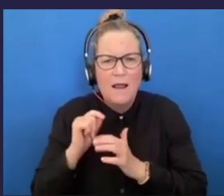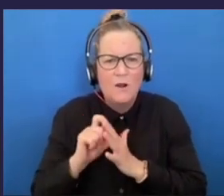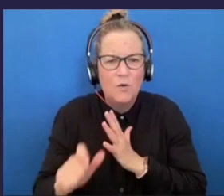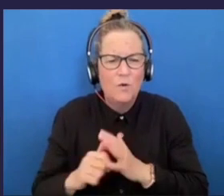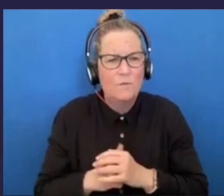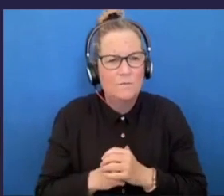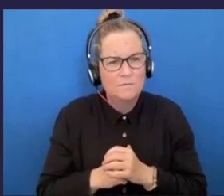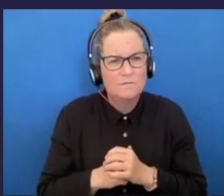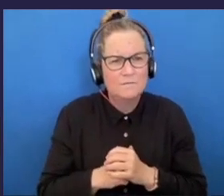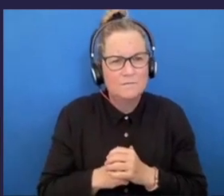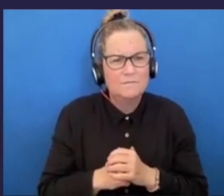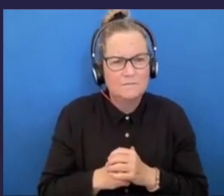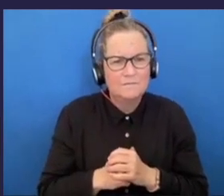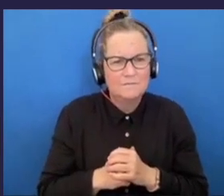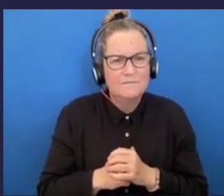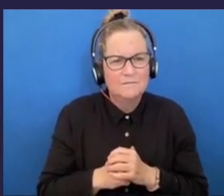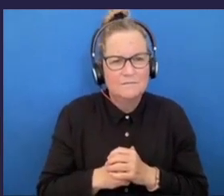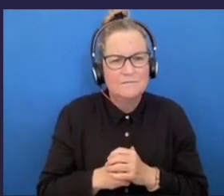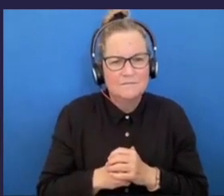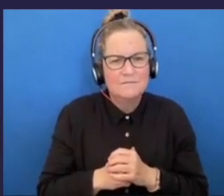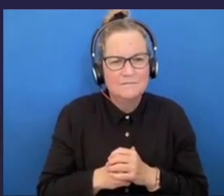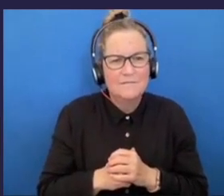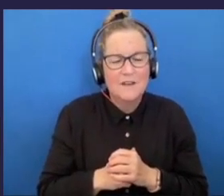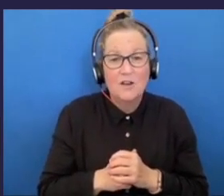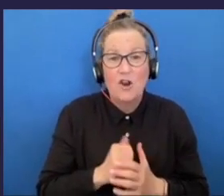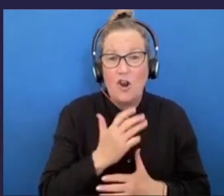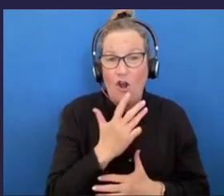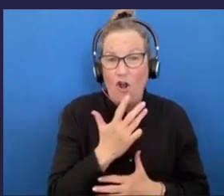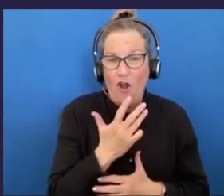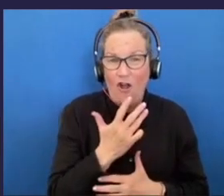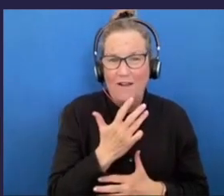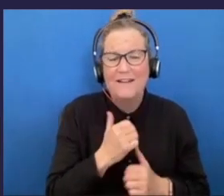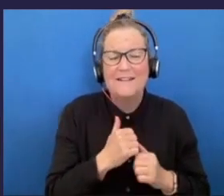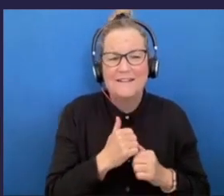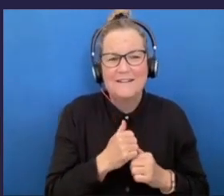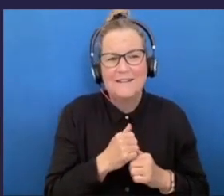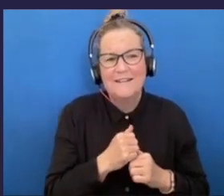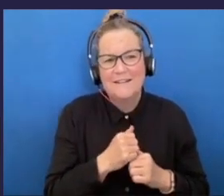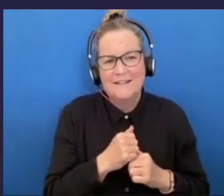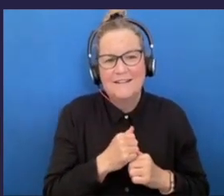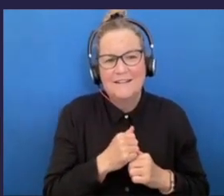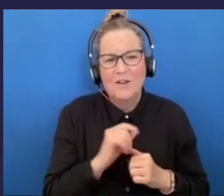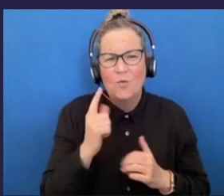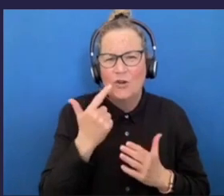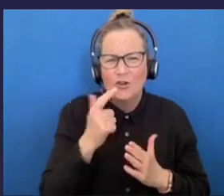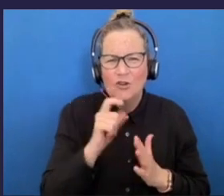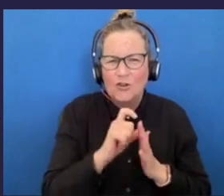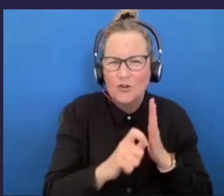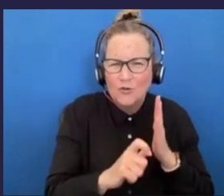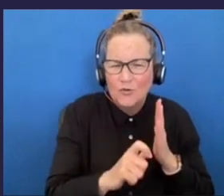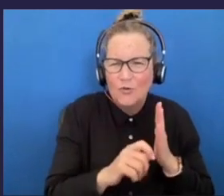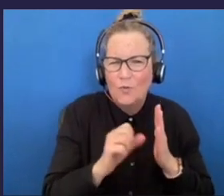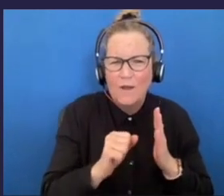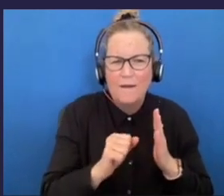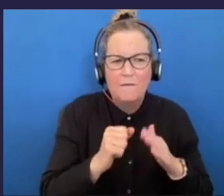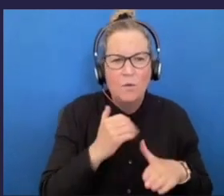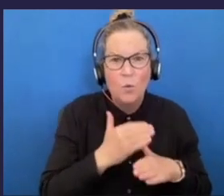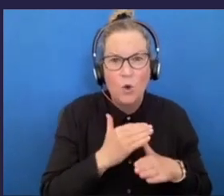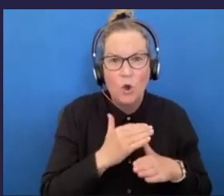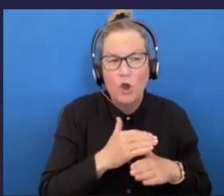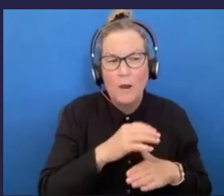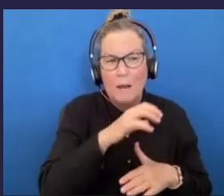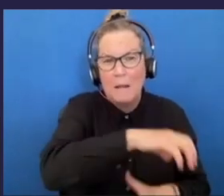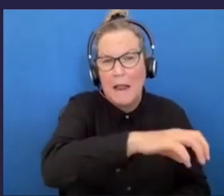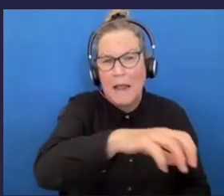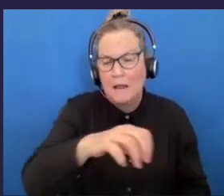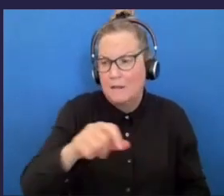Cold contacting in a warm way. So one thing that we do is we create a list of all the potential workplaces that might be suitable for